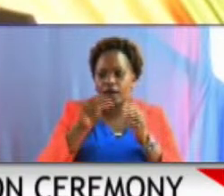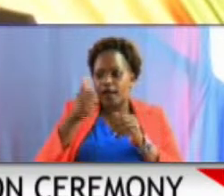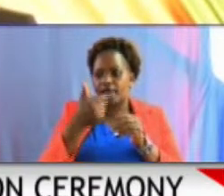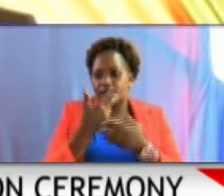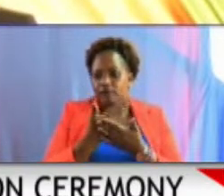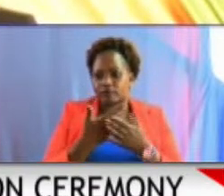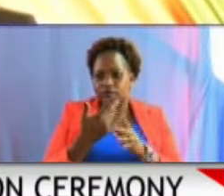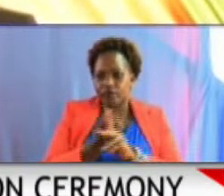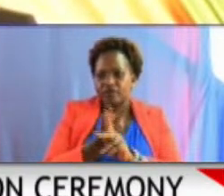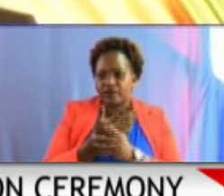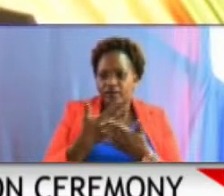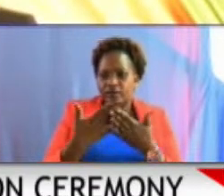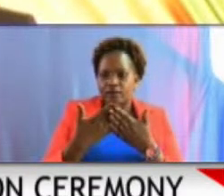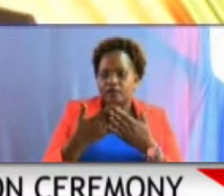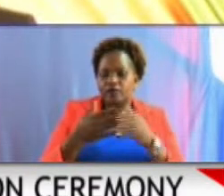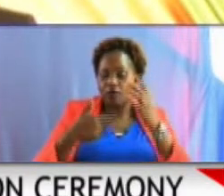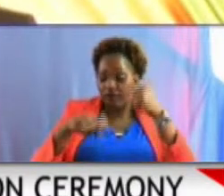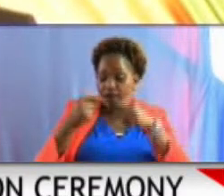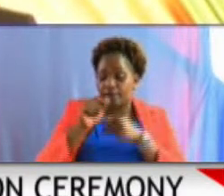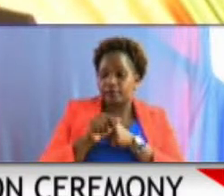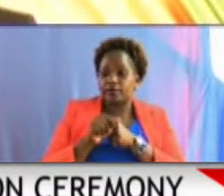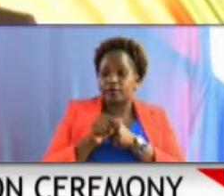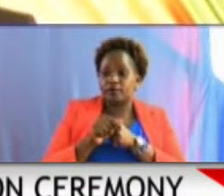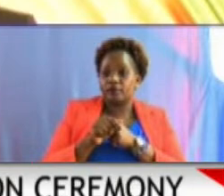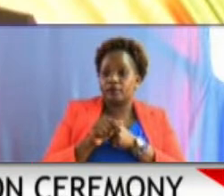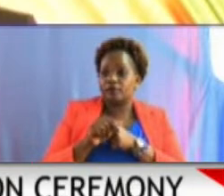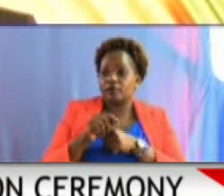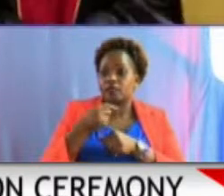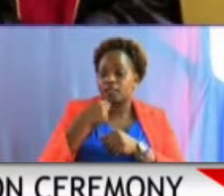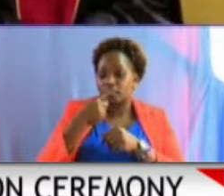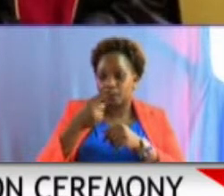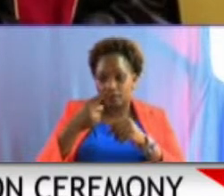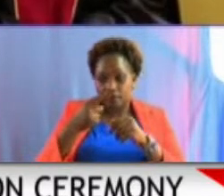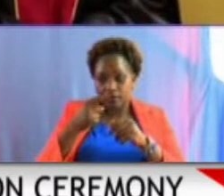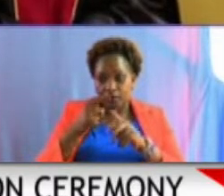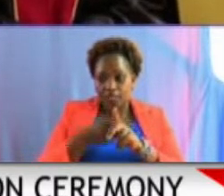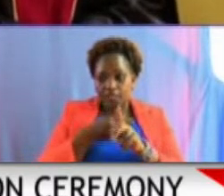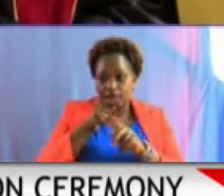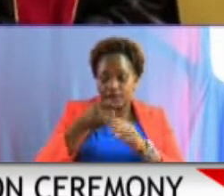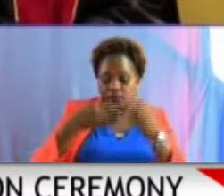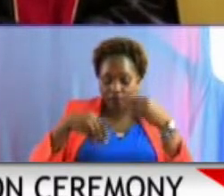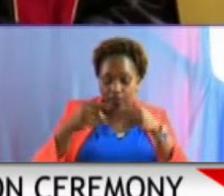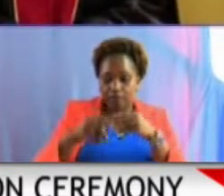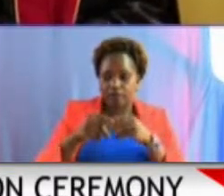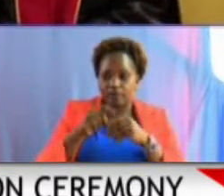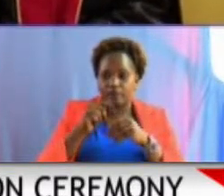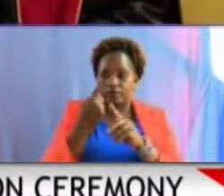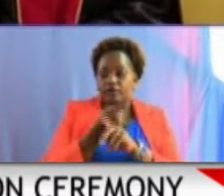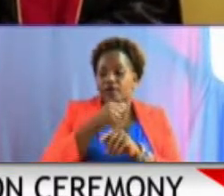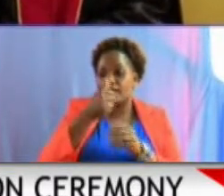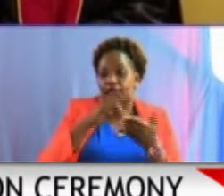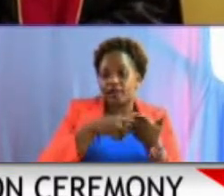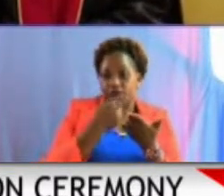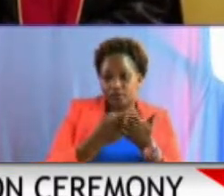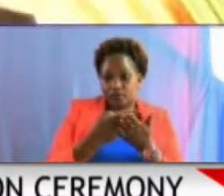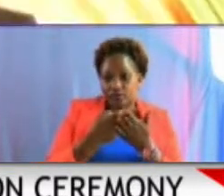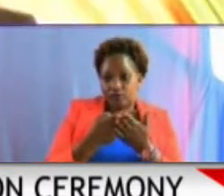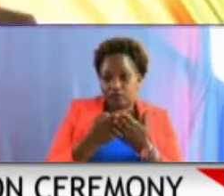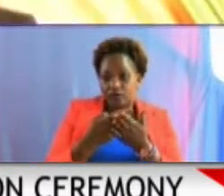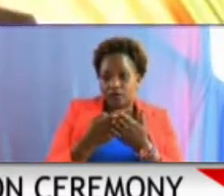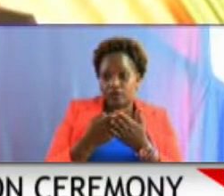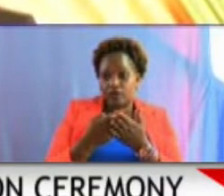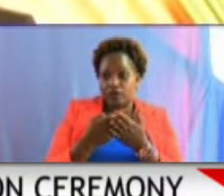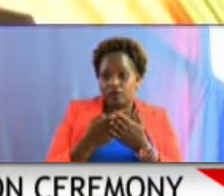used in overcoming the pandemic. I am sure the income accrued from the sale of these vaccines, equipment, and other resources is